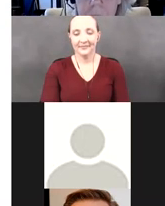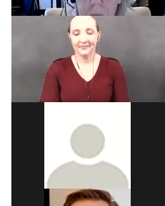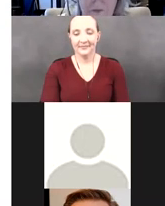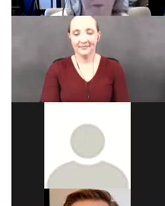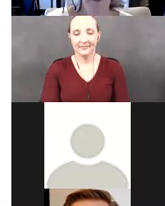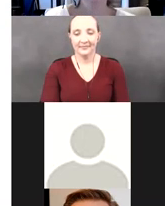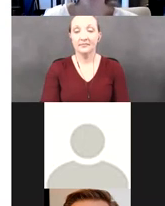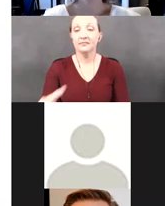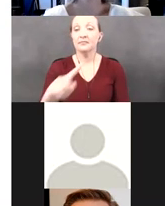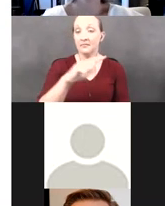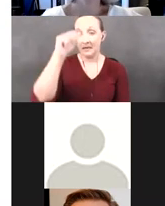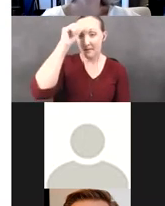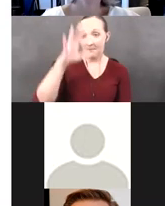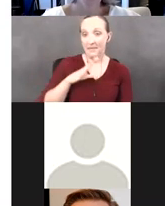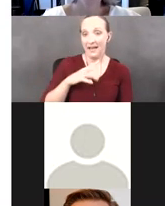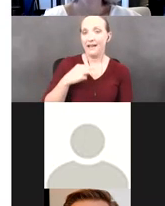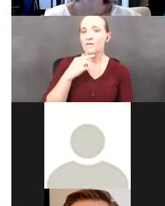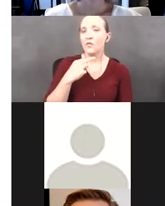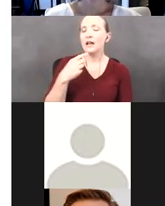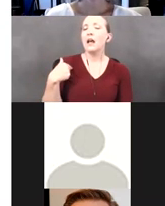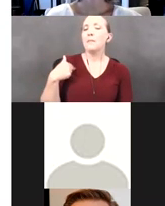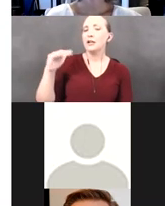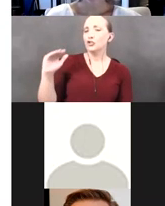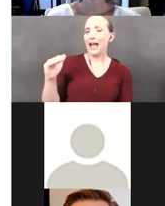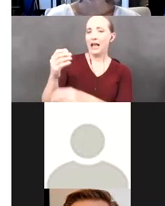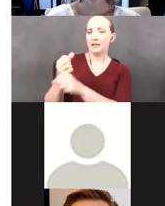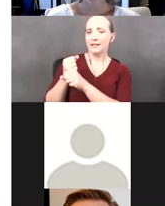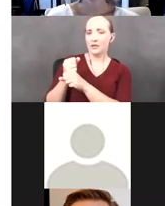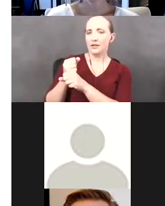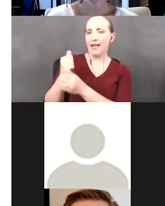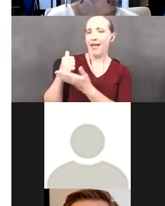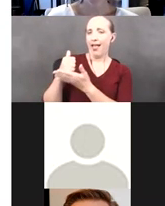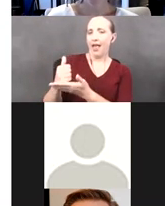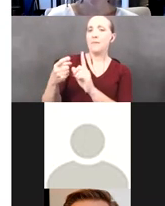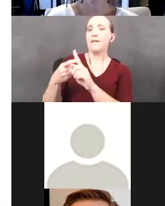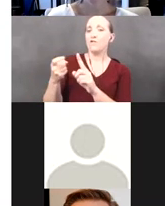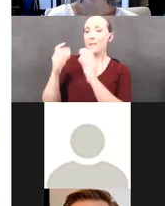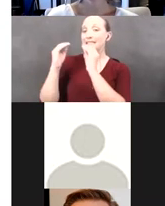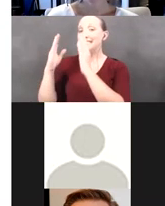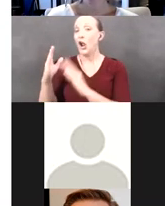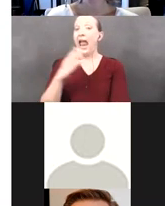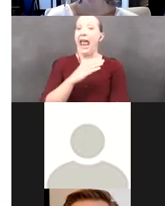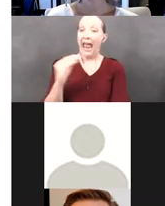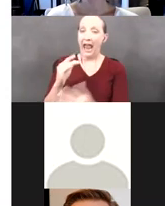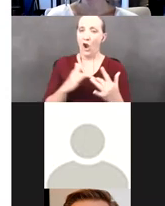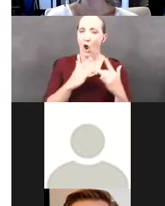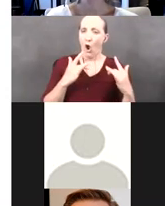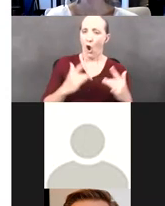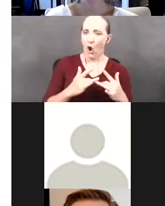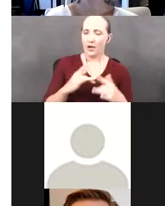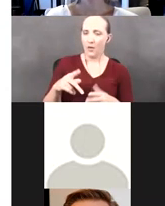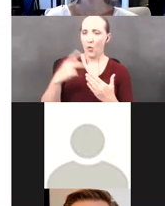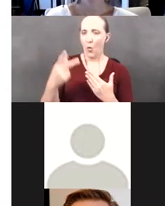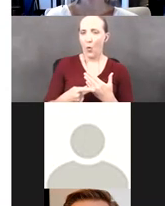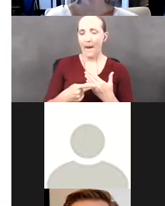And we did receive a question that says, Sí, my tuvimos child una receives pregunta que help from their mis teachers and hijos also reciben the ayuda de sus Hearts program. maestros So again, y it's también not a del question, it's programa more of a, Hearts. hey,